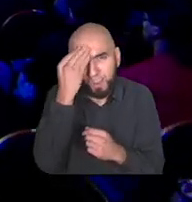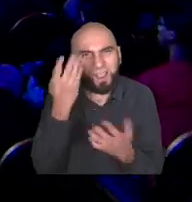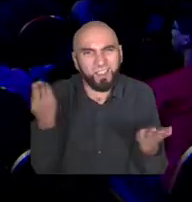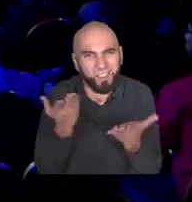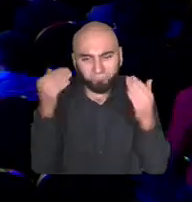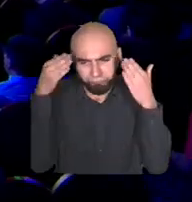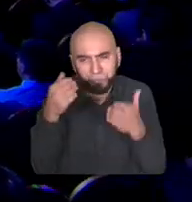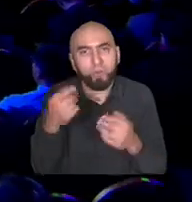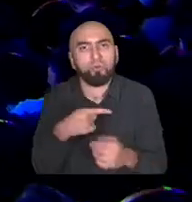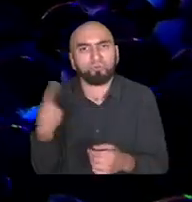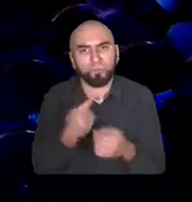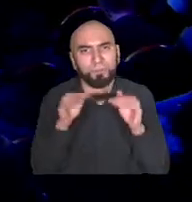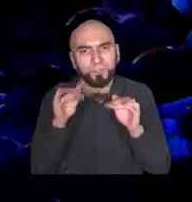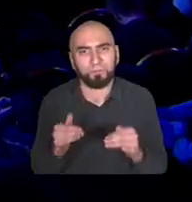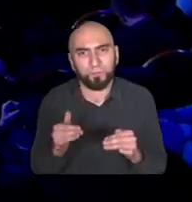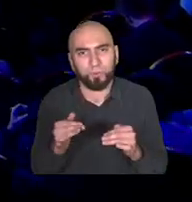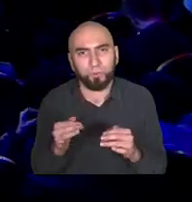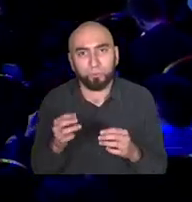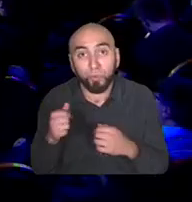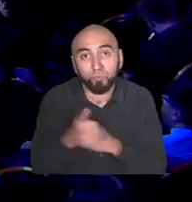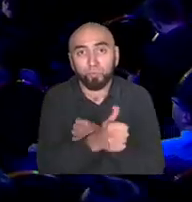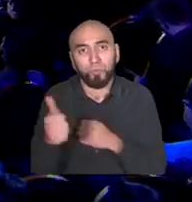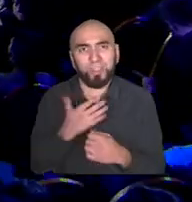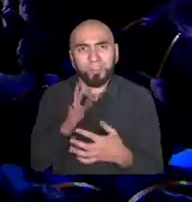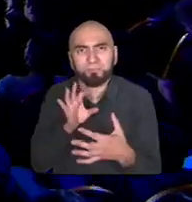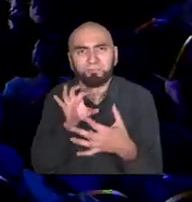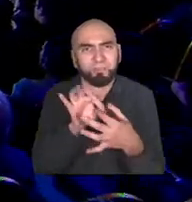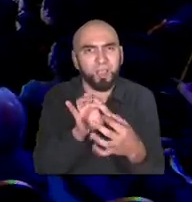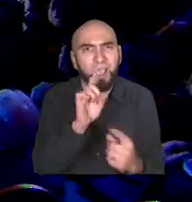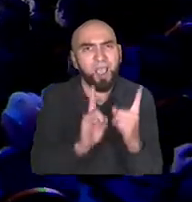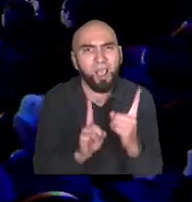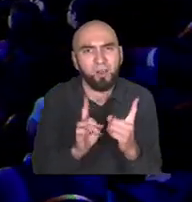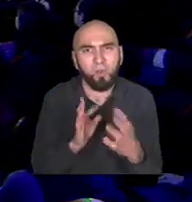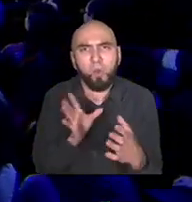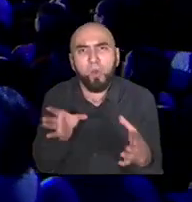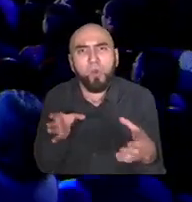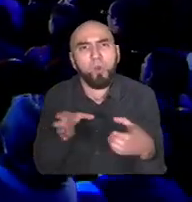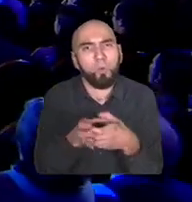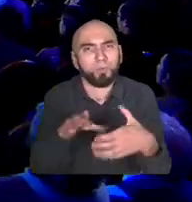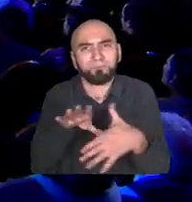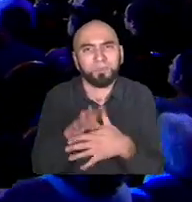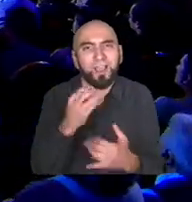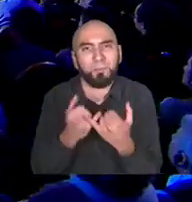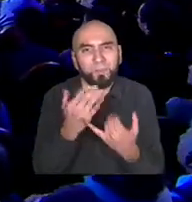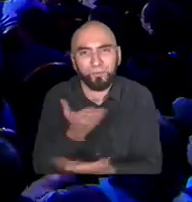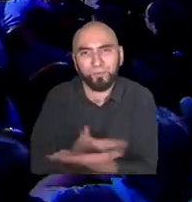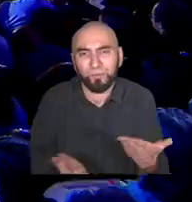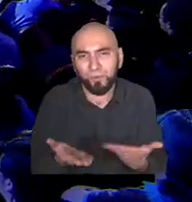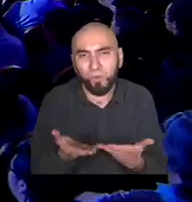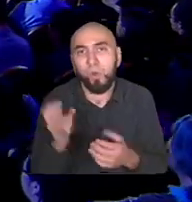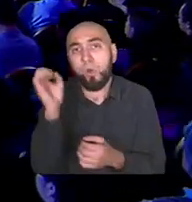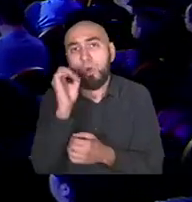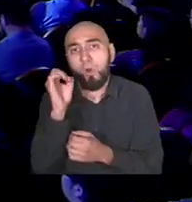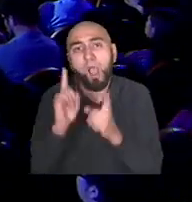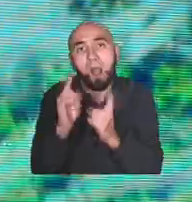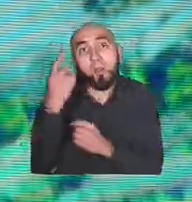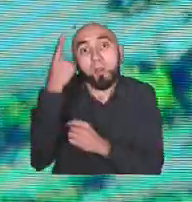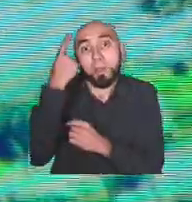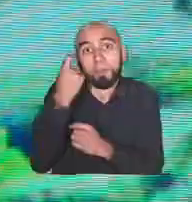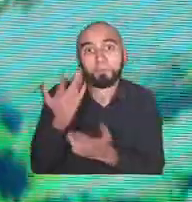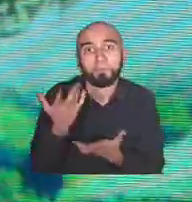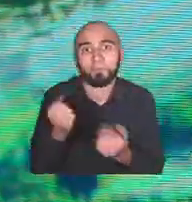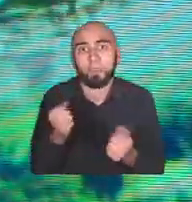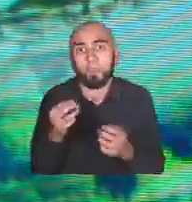belong. Everybody wants to eat with friends. Everybody might want something to believe in, whether they're atheist or not, but they can believe in science, they can believe,